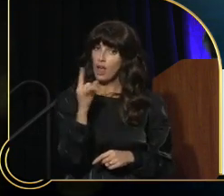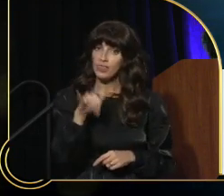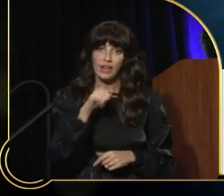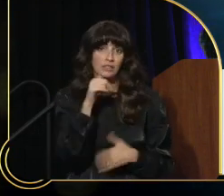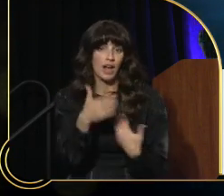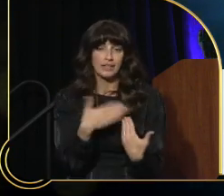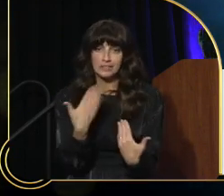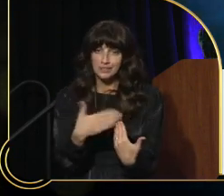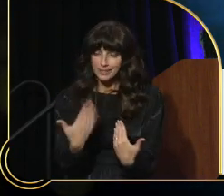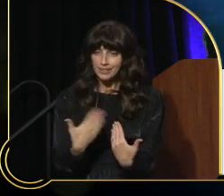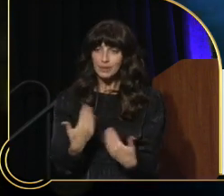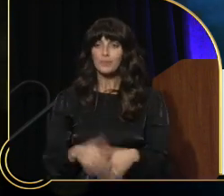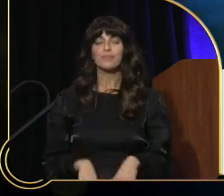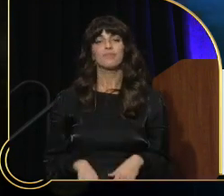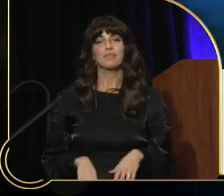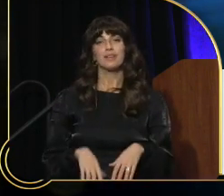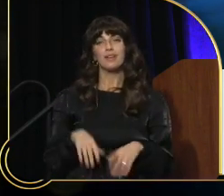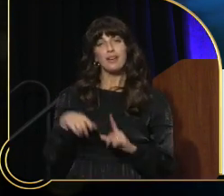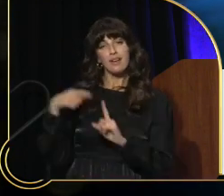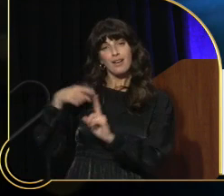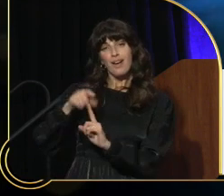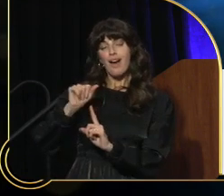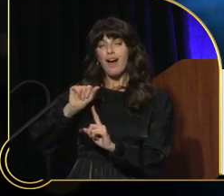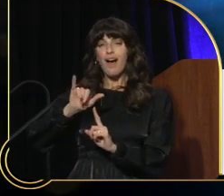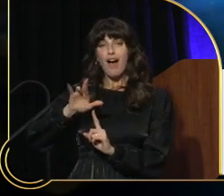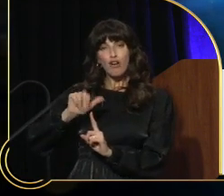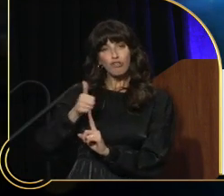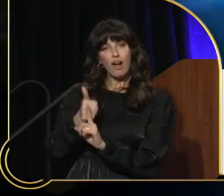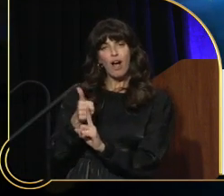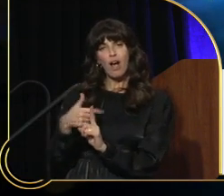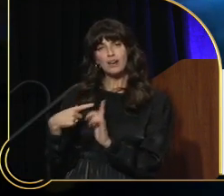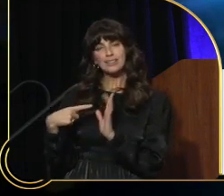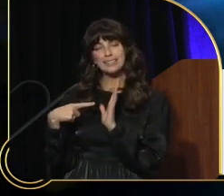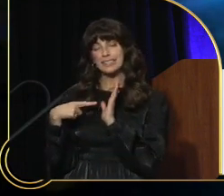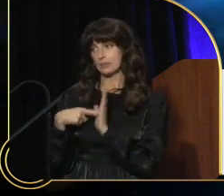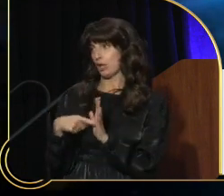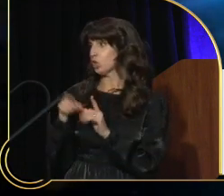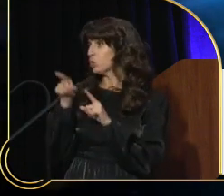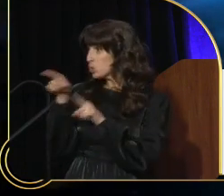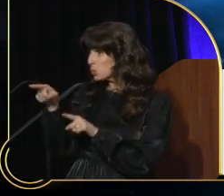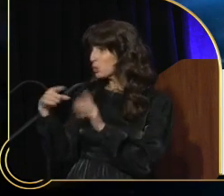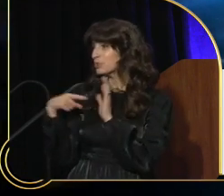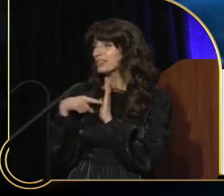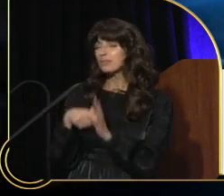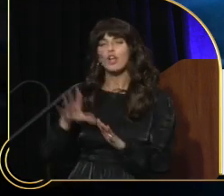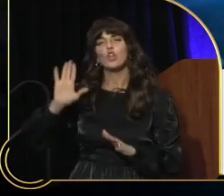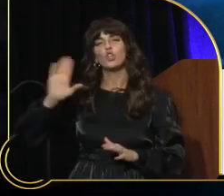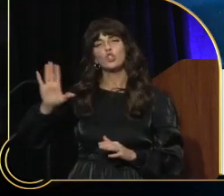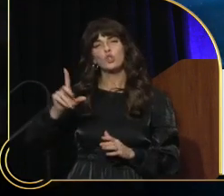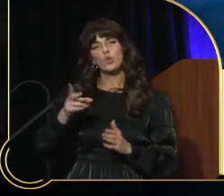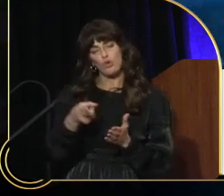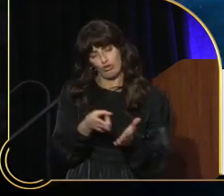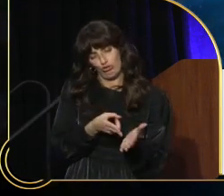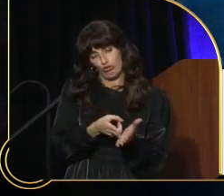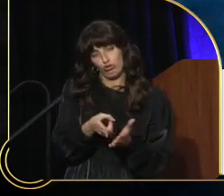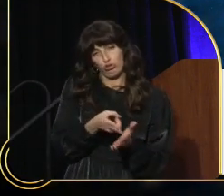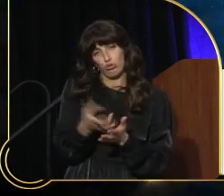But then, Ira displayed, you displayed, Ira, your true